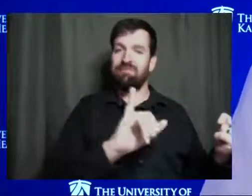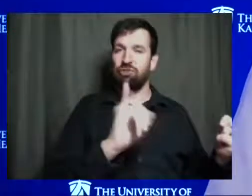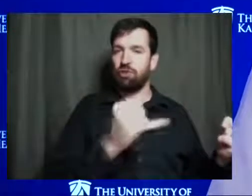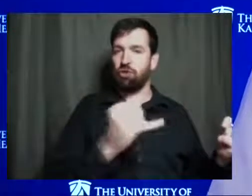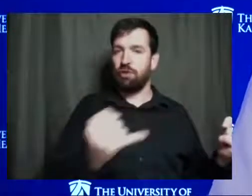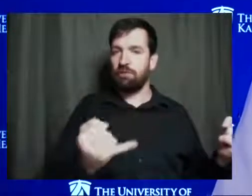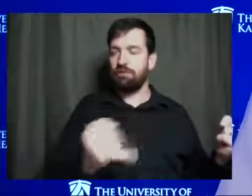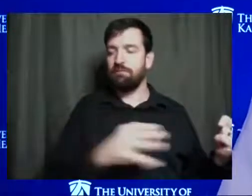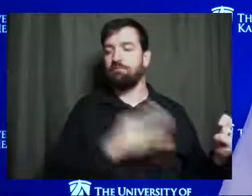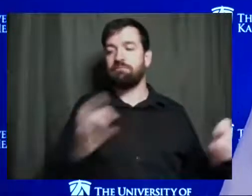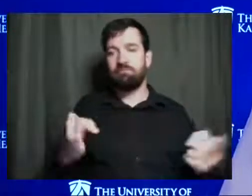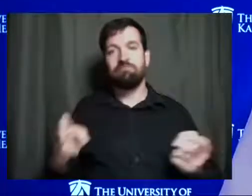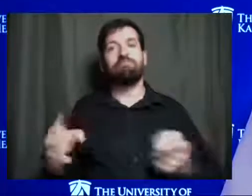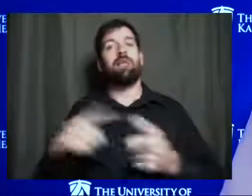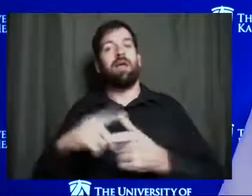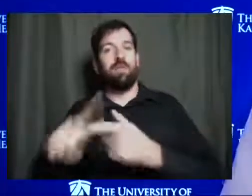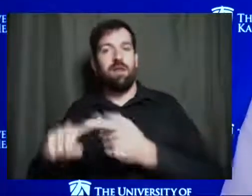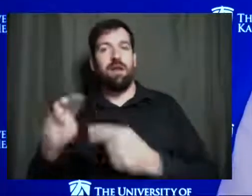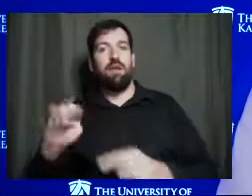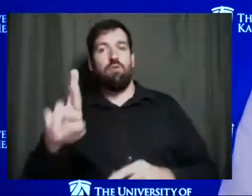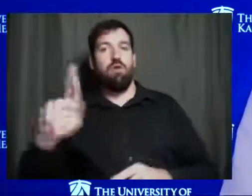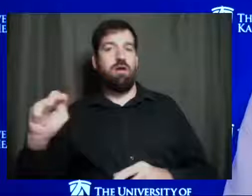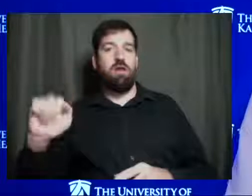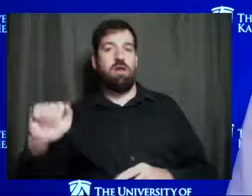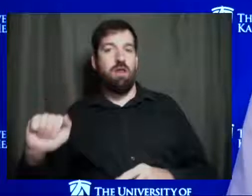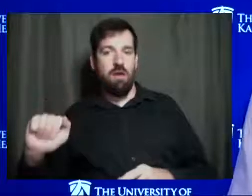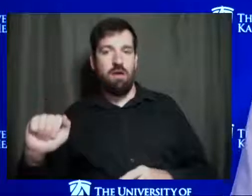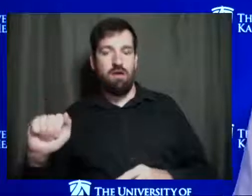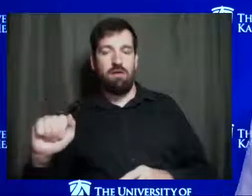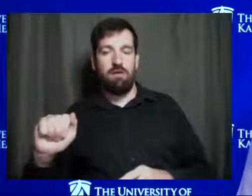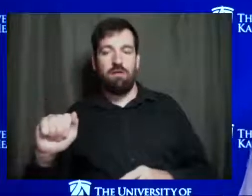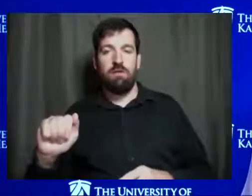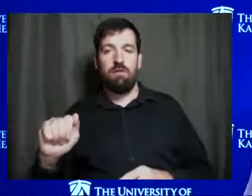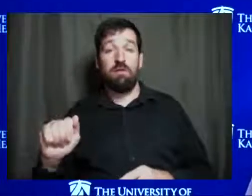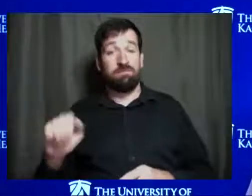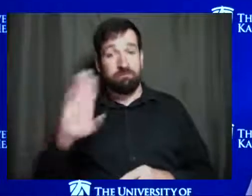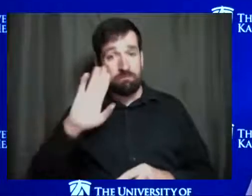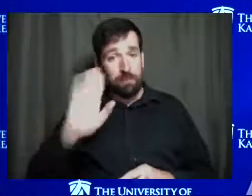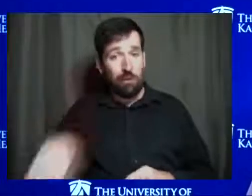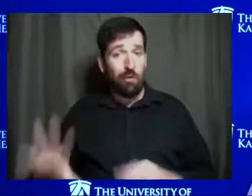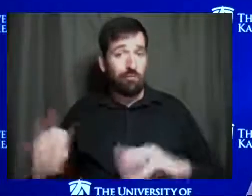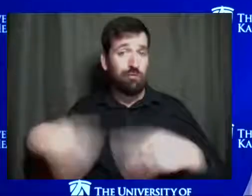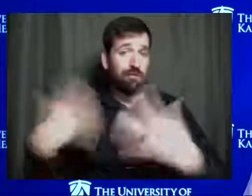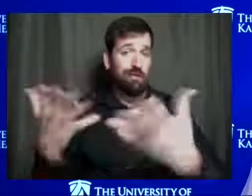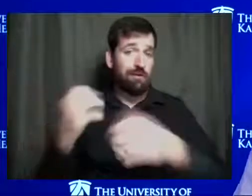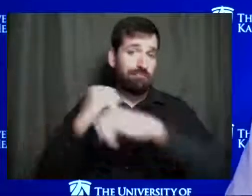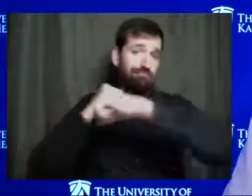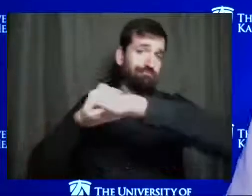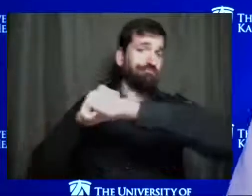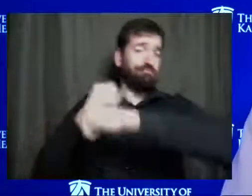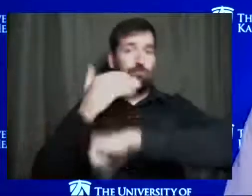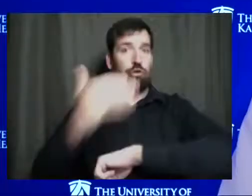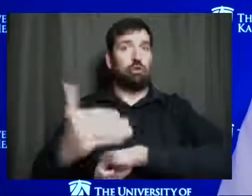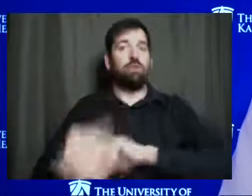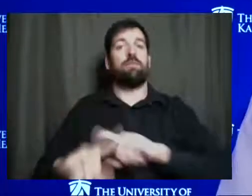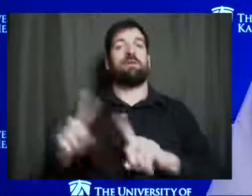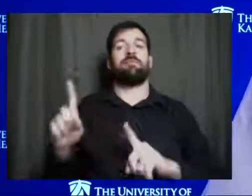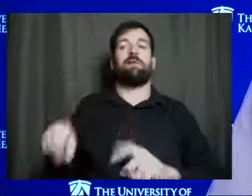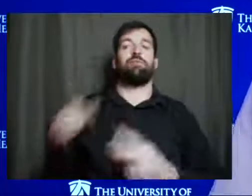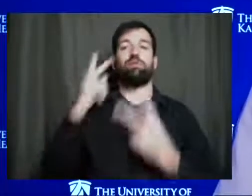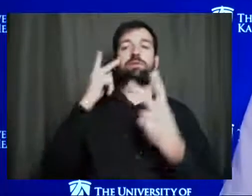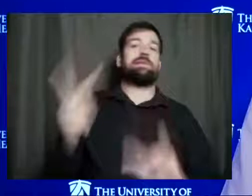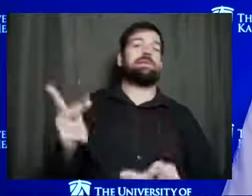and then giving that mRNA platform. So we know that it does provide good protection. We'll just have to wait and see what the